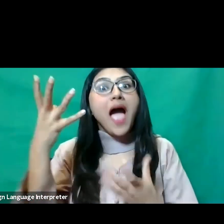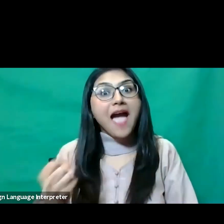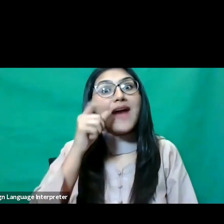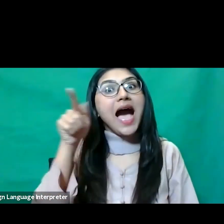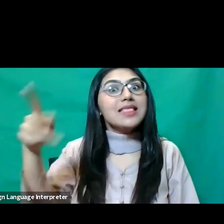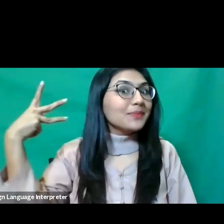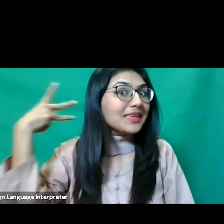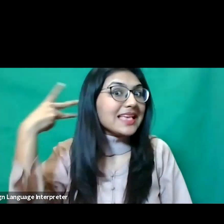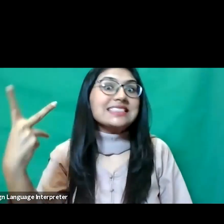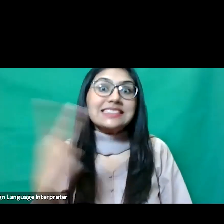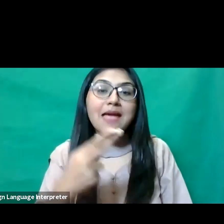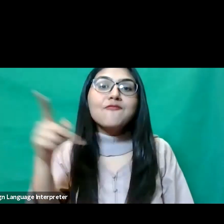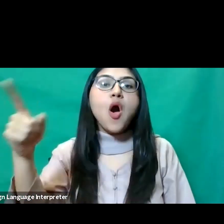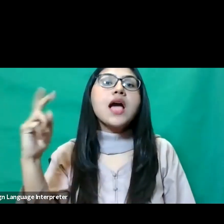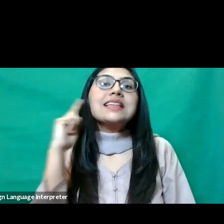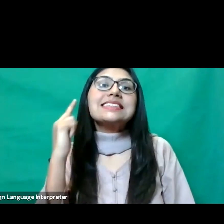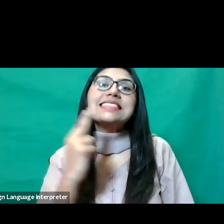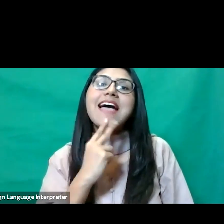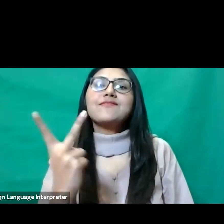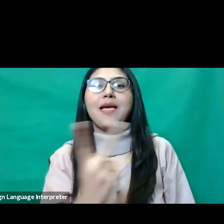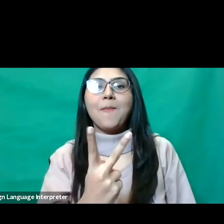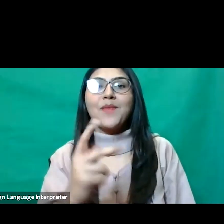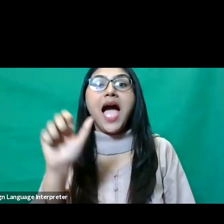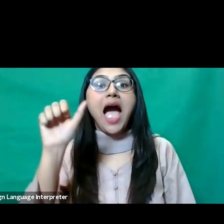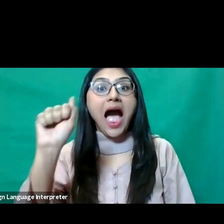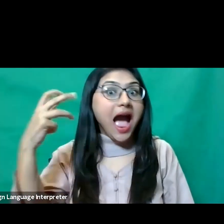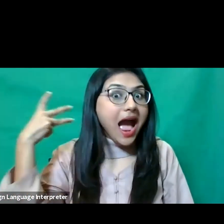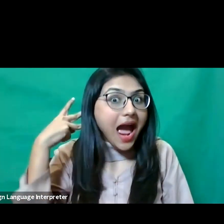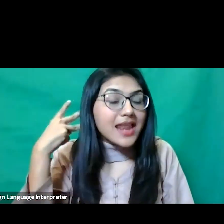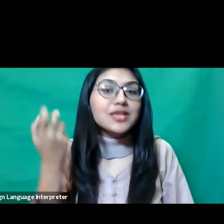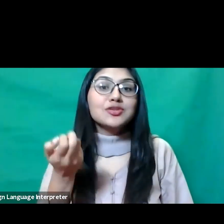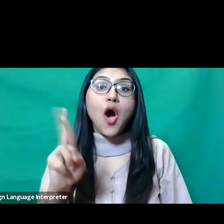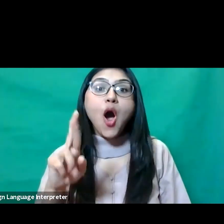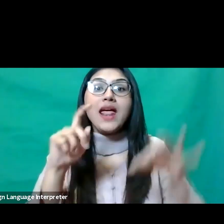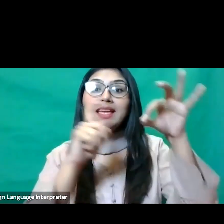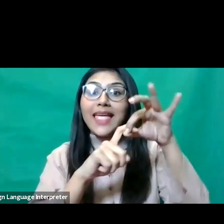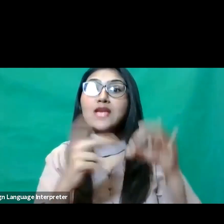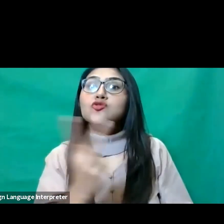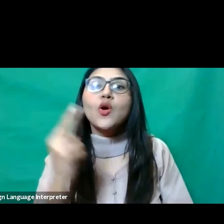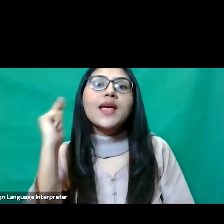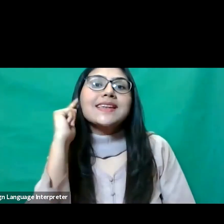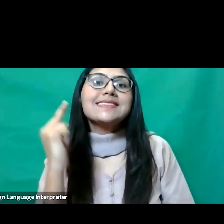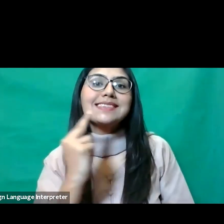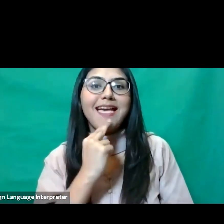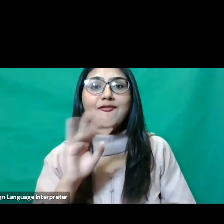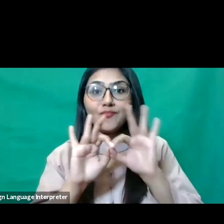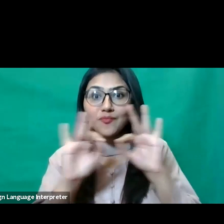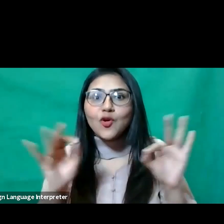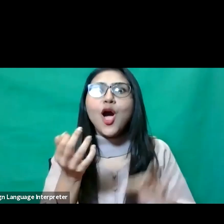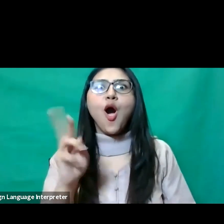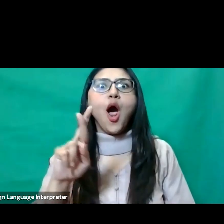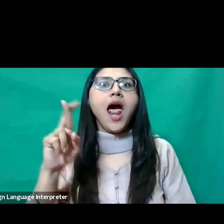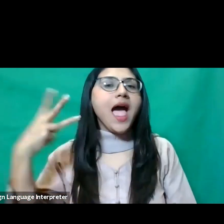he has a hearing loss. So I'm so excited and I can't wait to have a discussion with him and discuss things